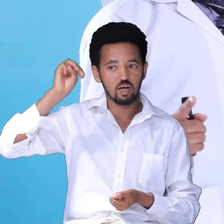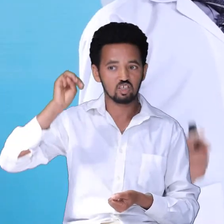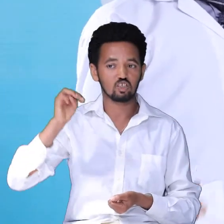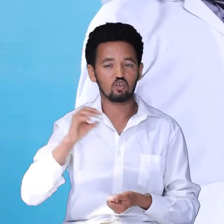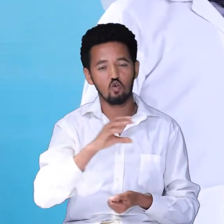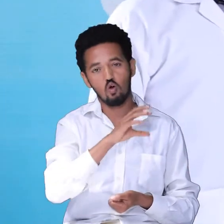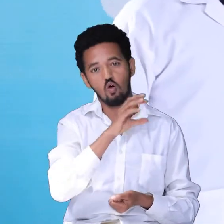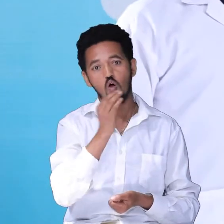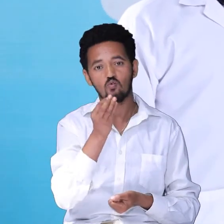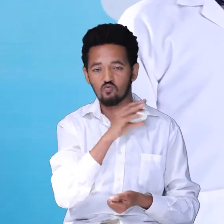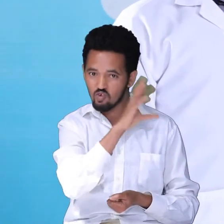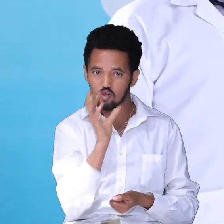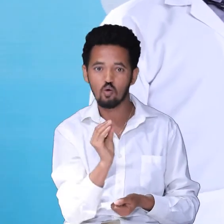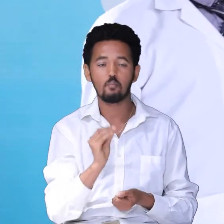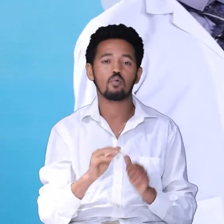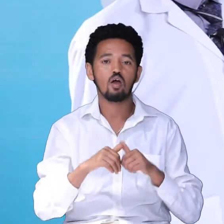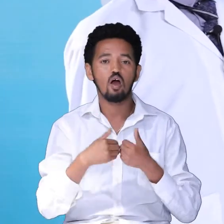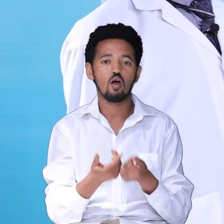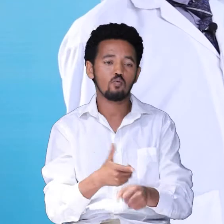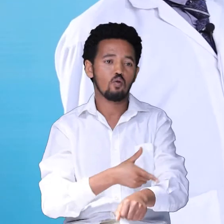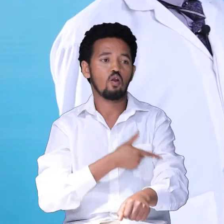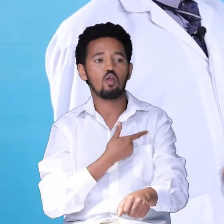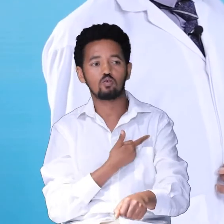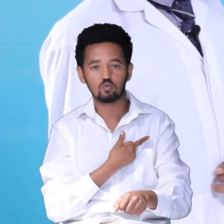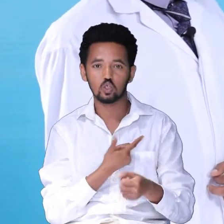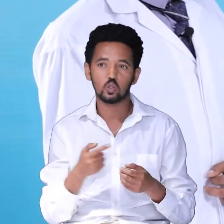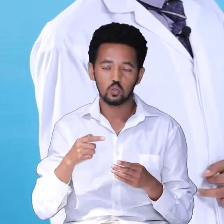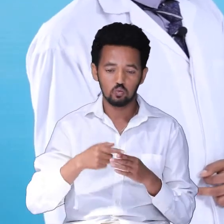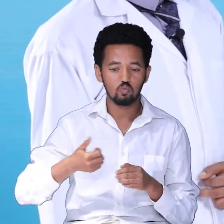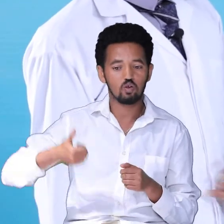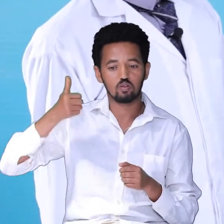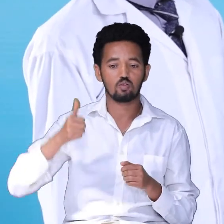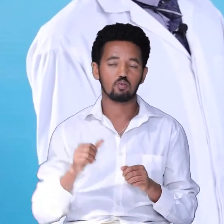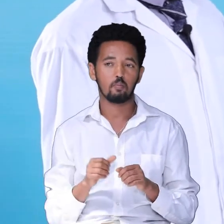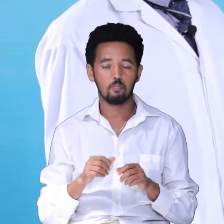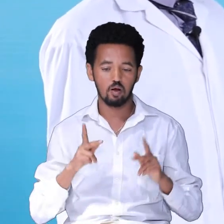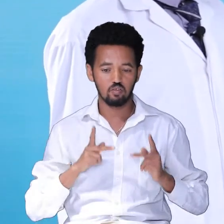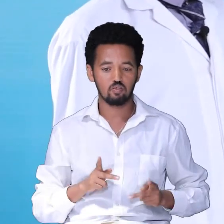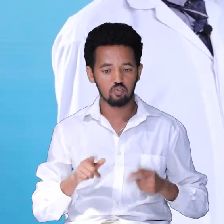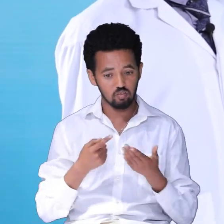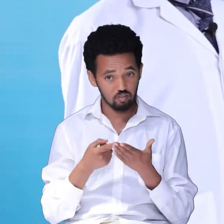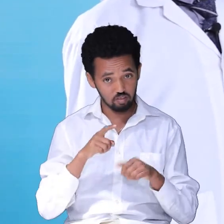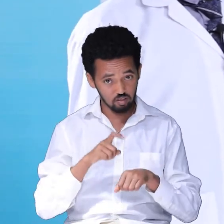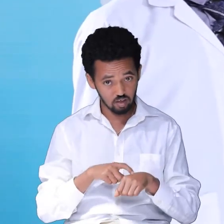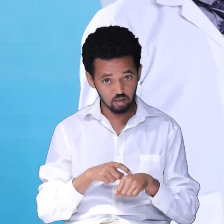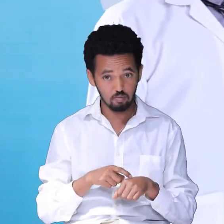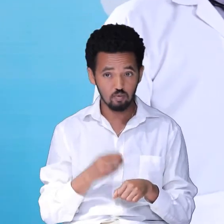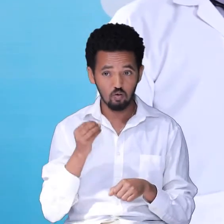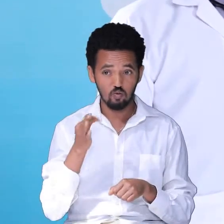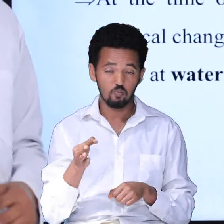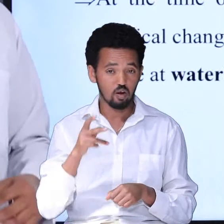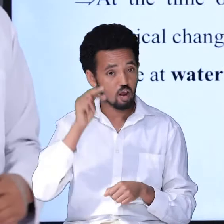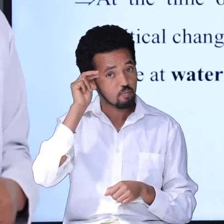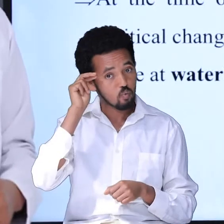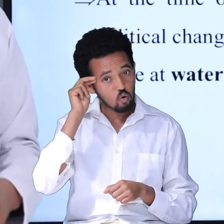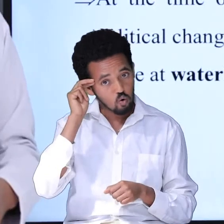Europe. However, was no longer to master the whole part of Europe. At the time of Napoleon peak